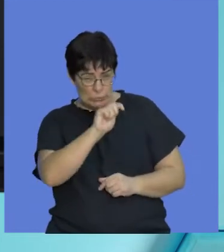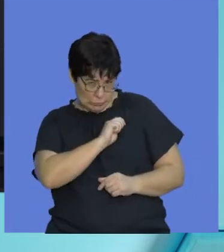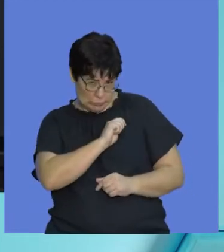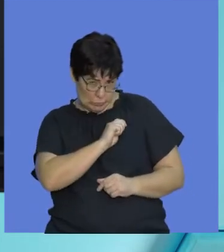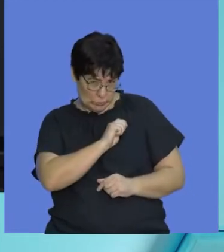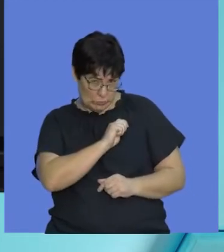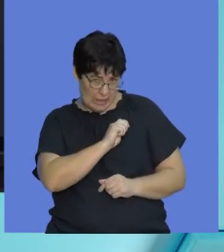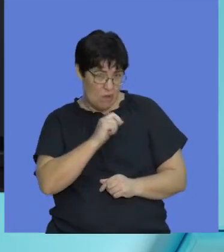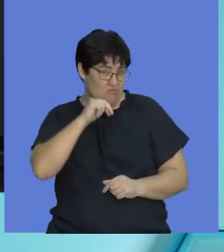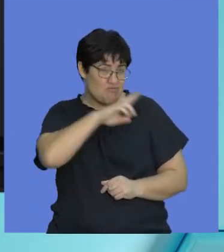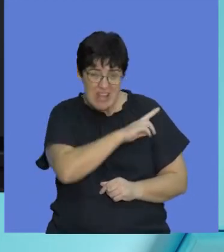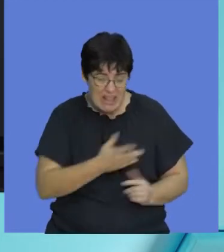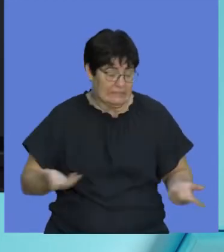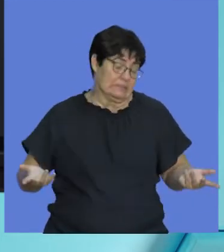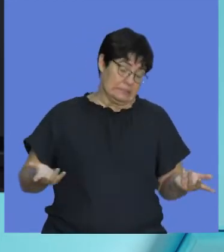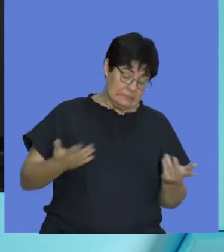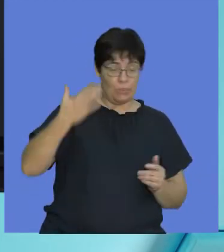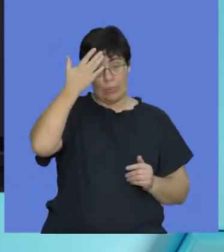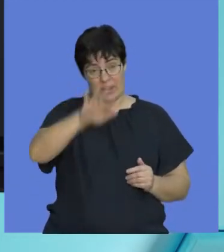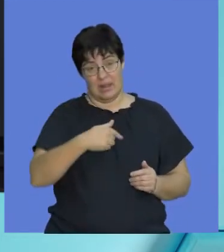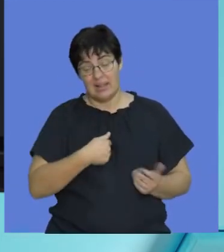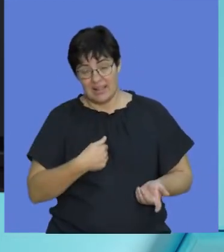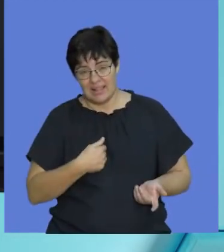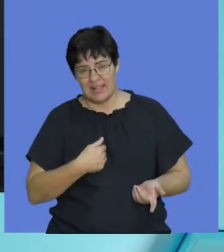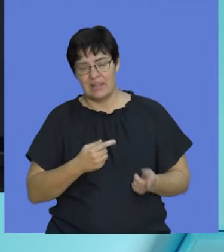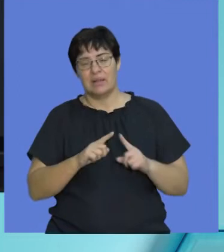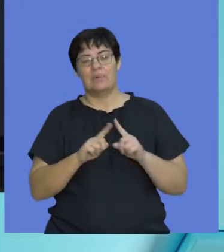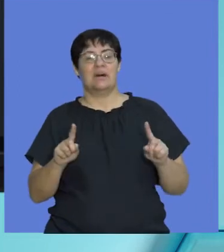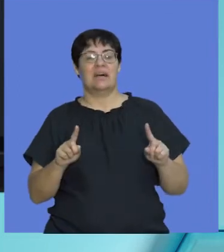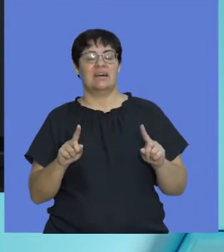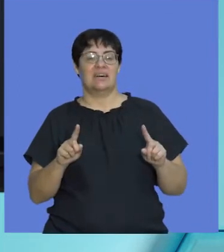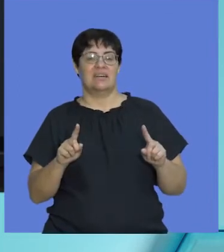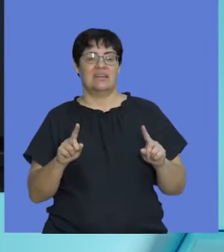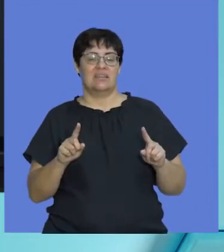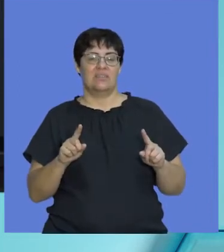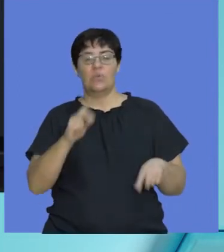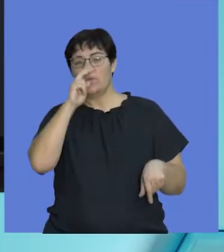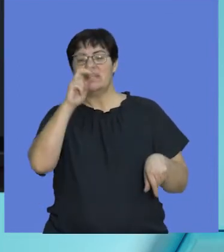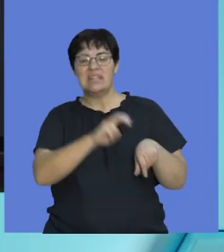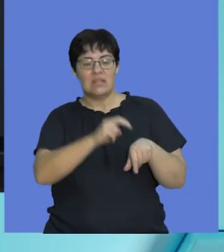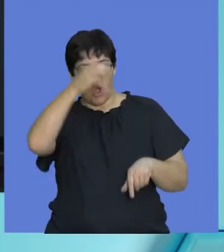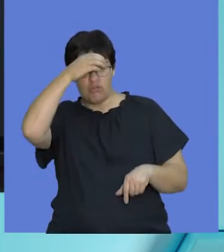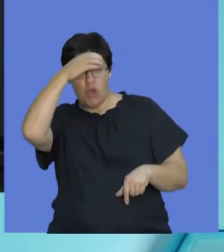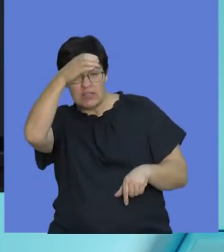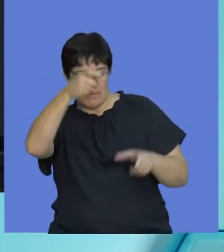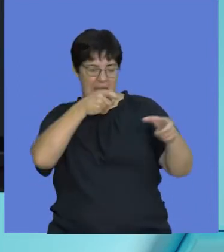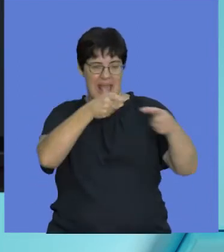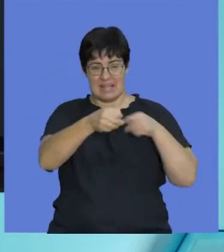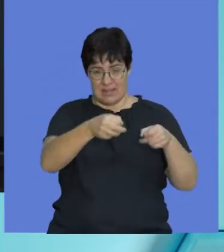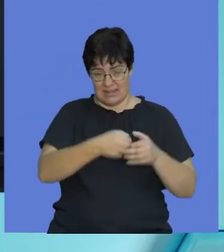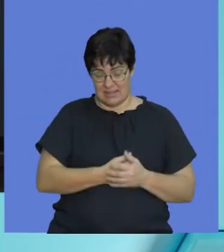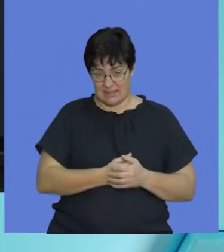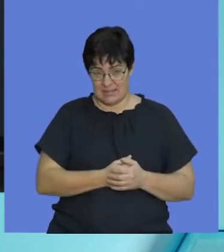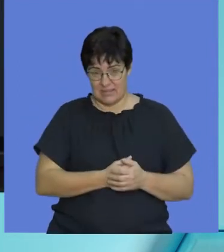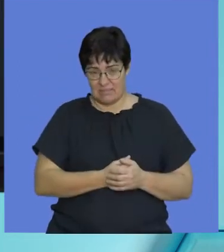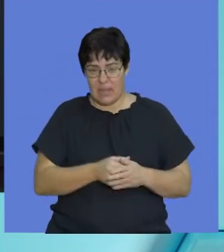not completely real world, but we're just trying to get a concept across. We're